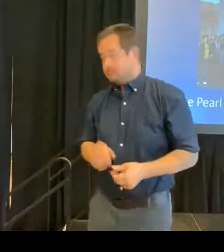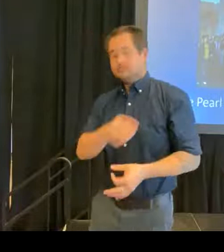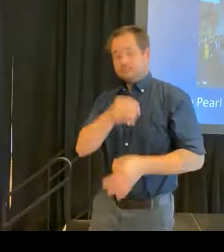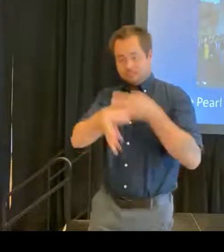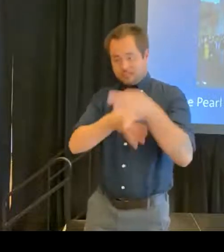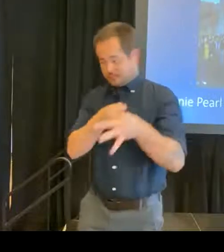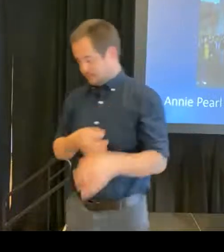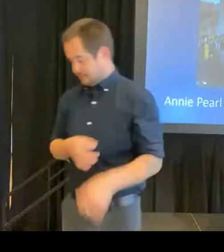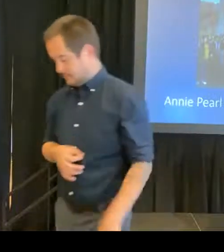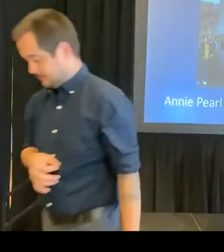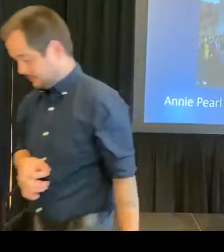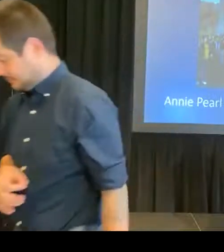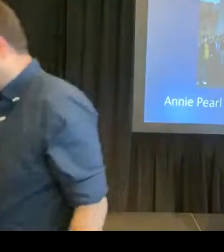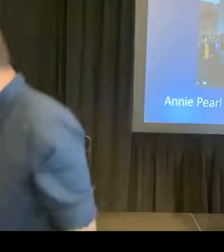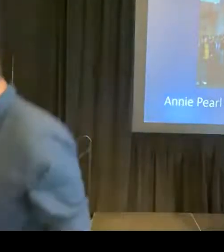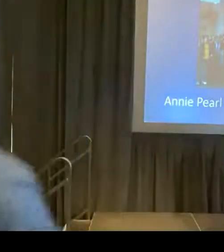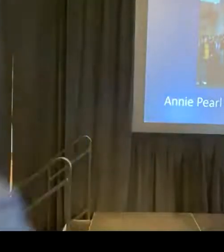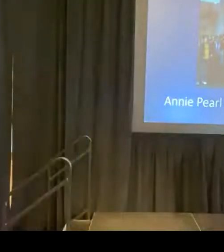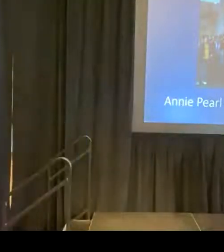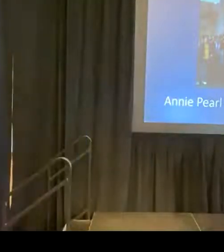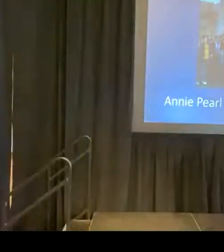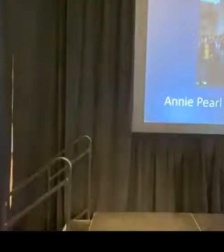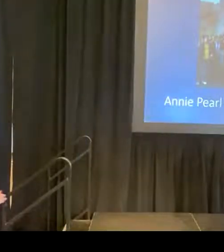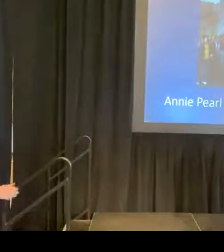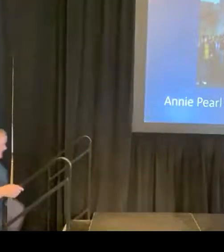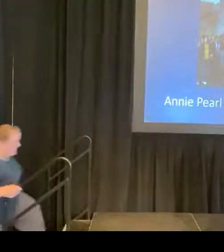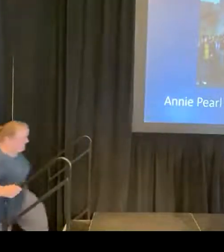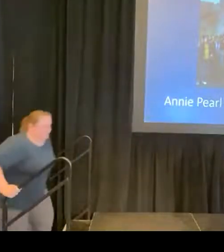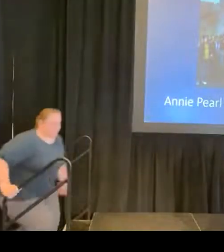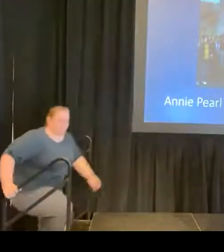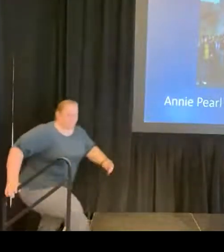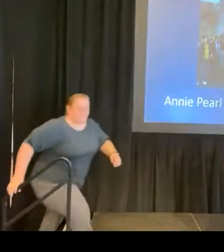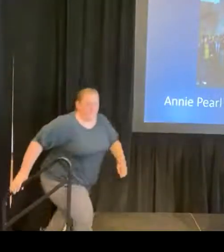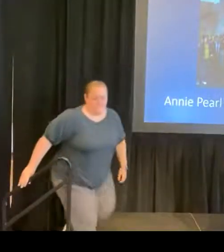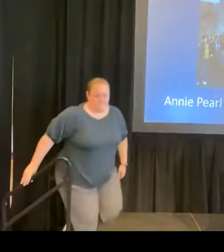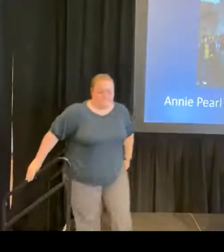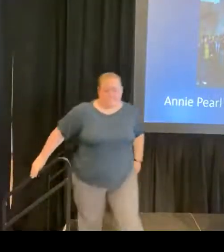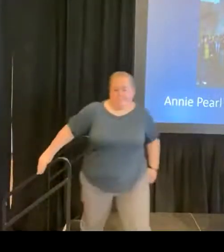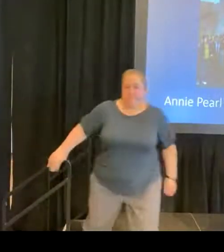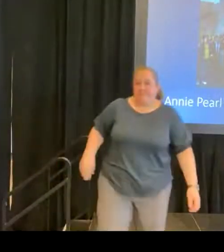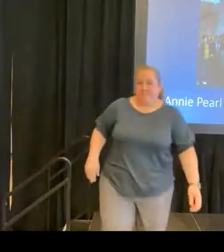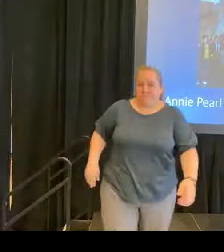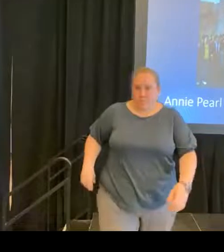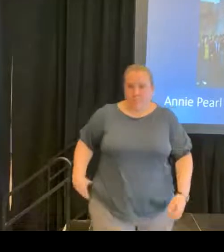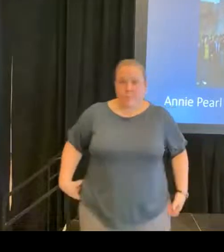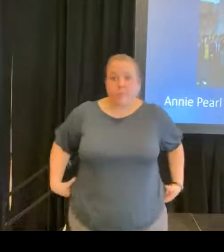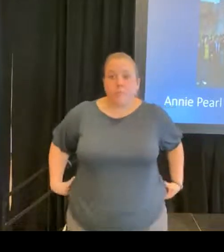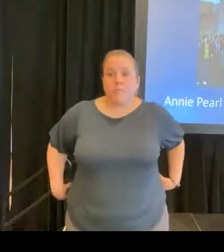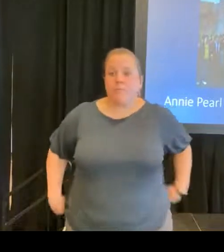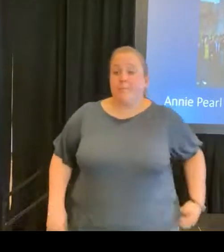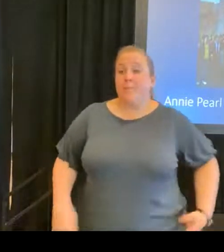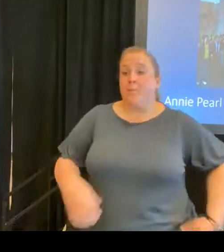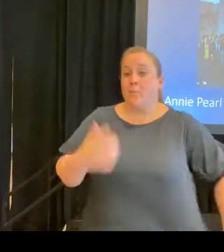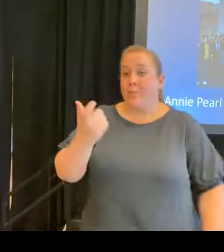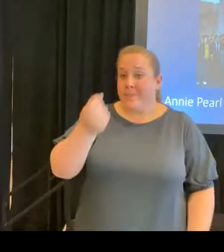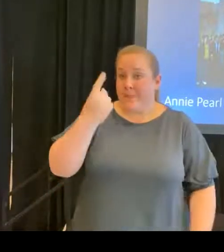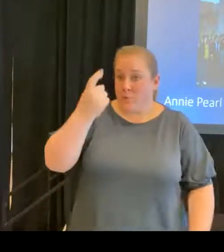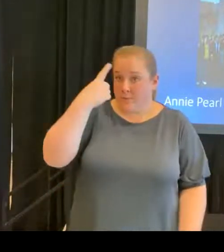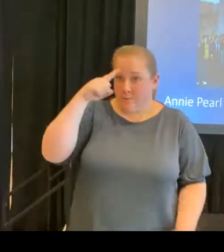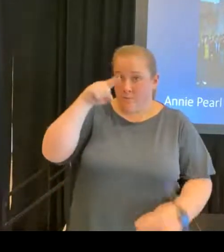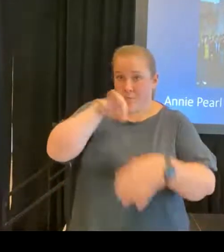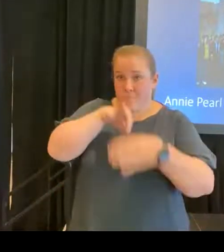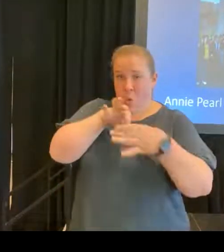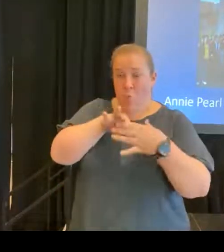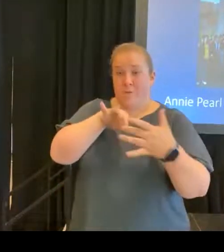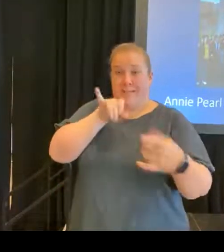And another thing about voting is, people, if you don't understand what happens with your vote or